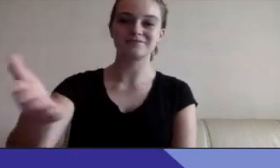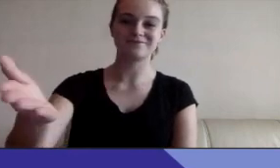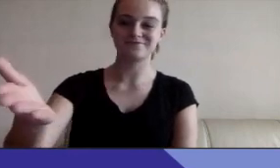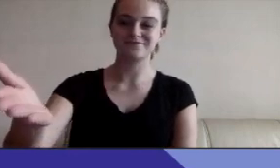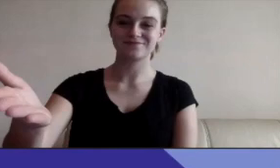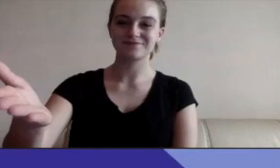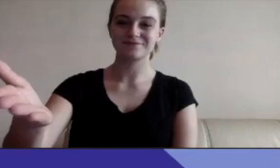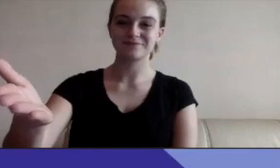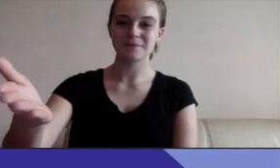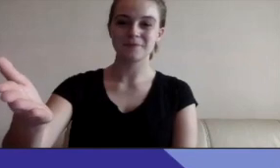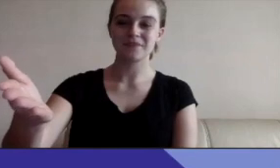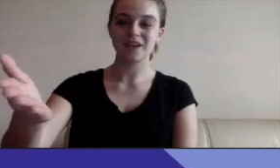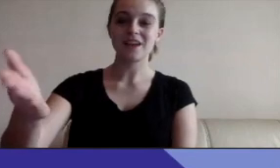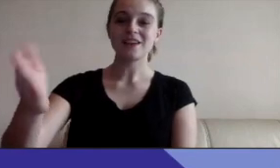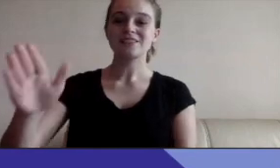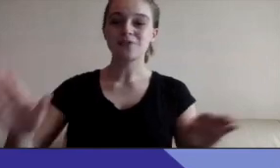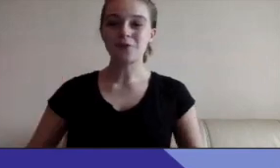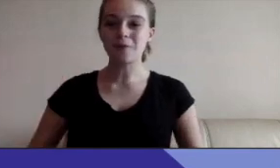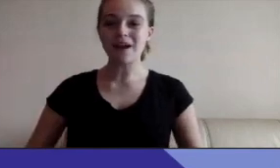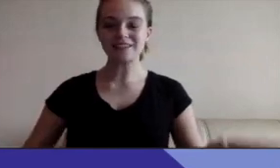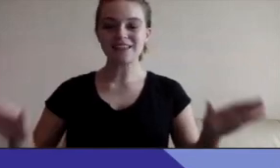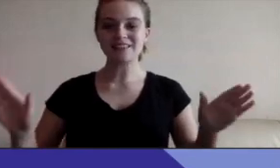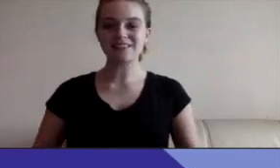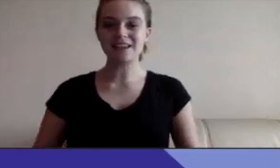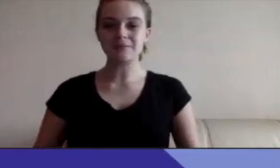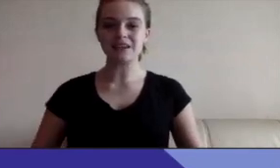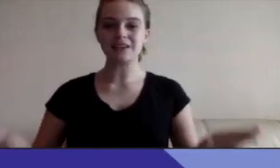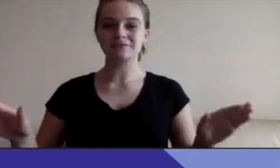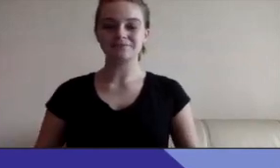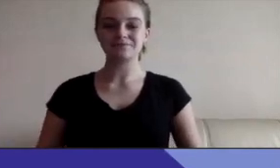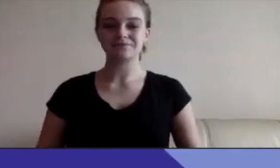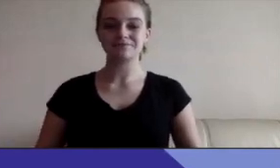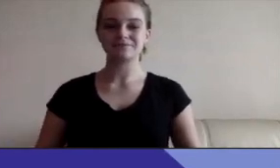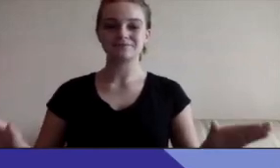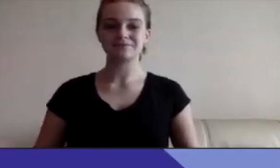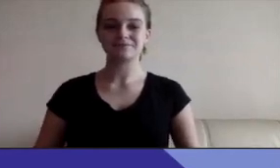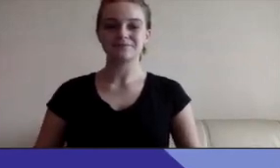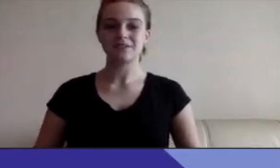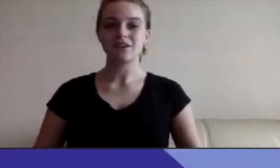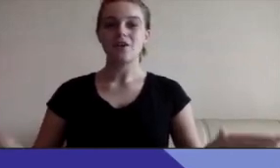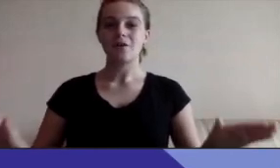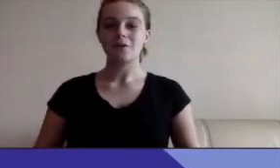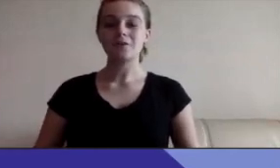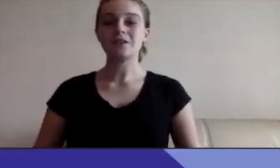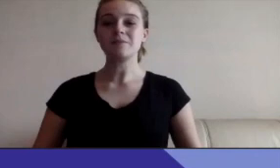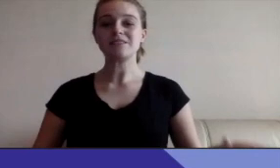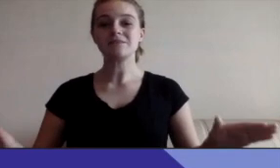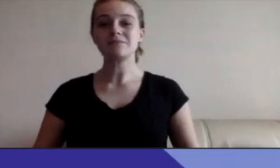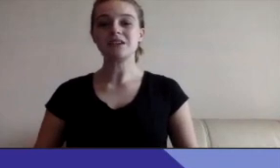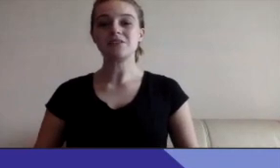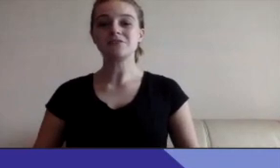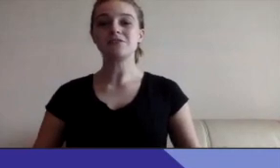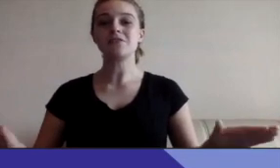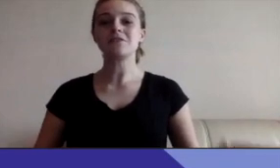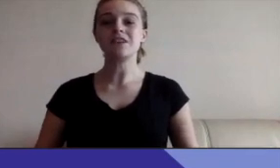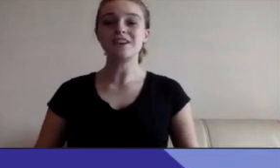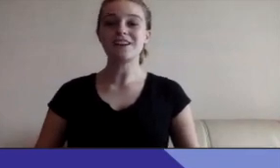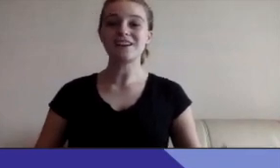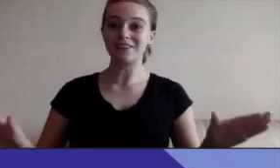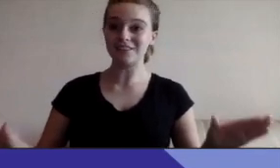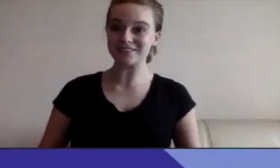so go back to that steady beat hola mis amigos